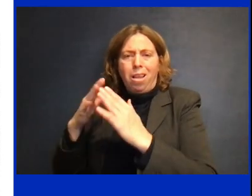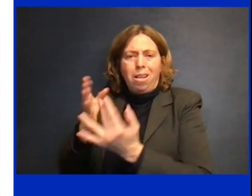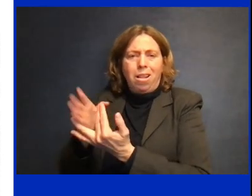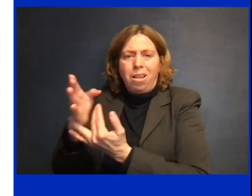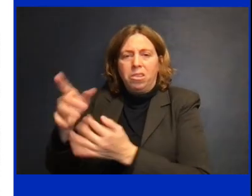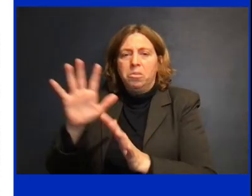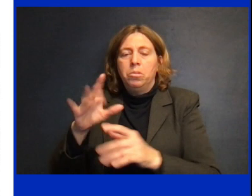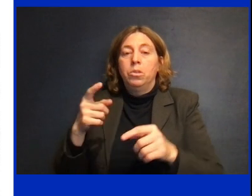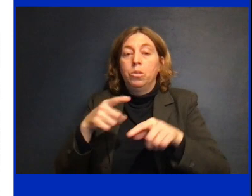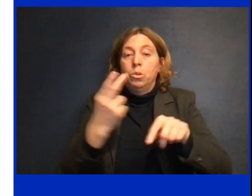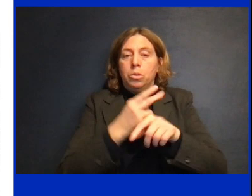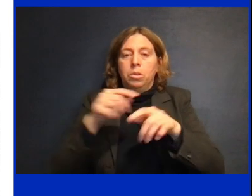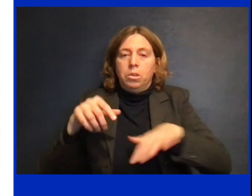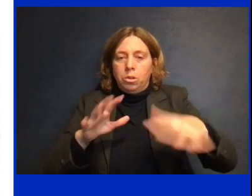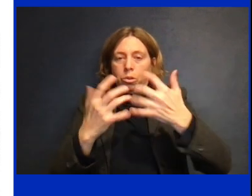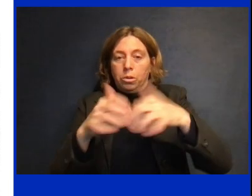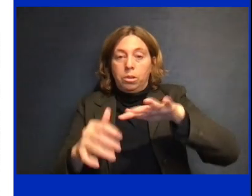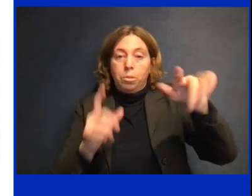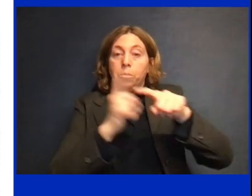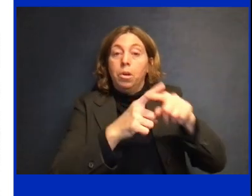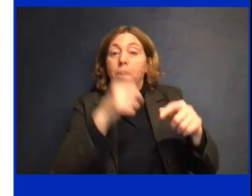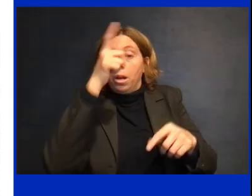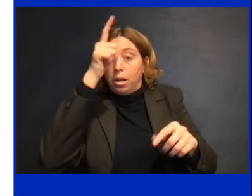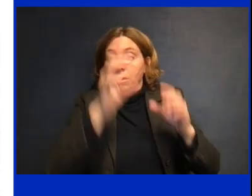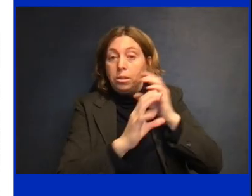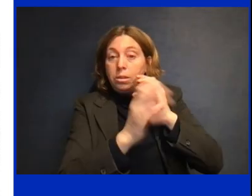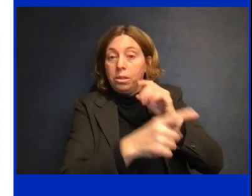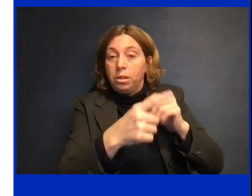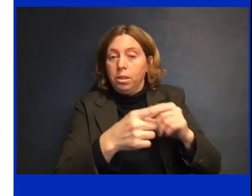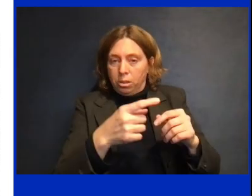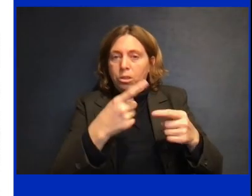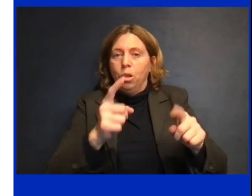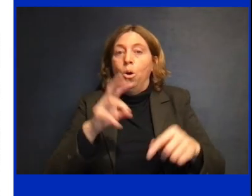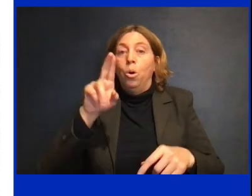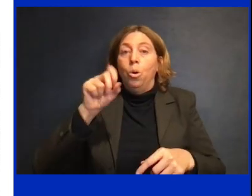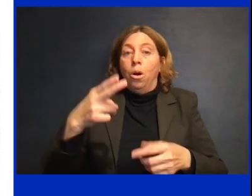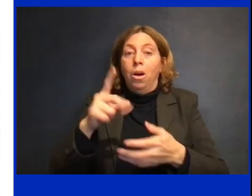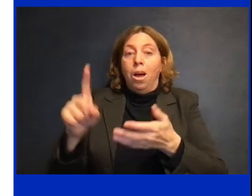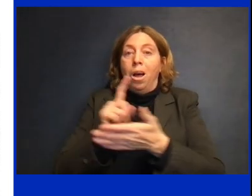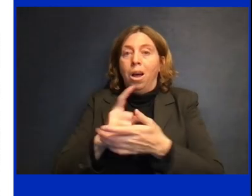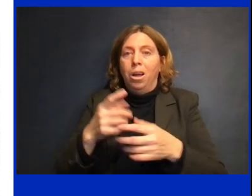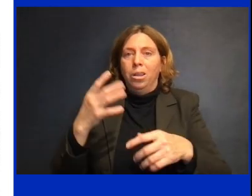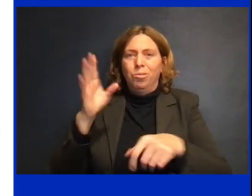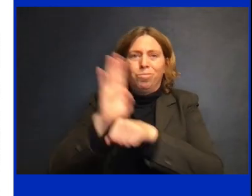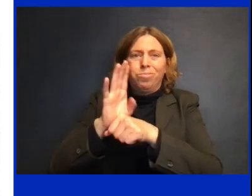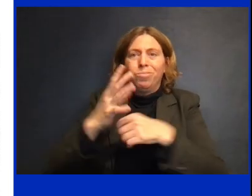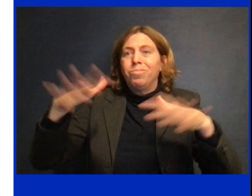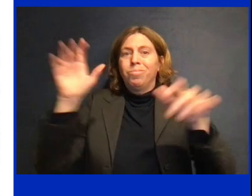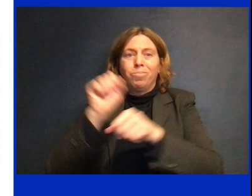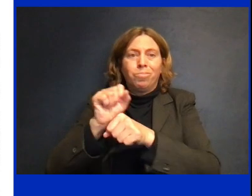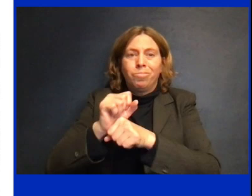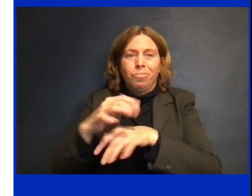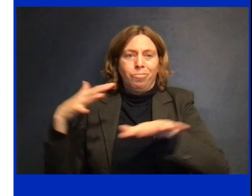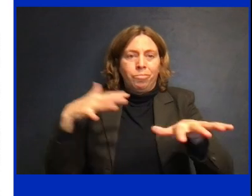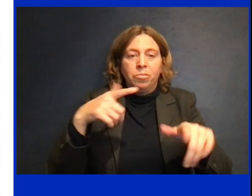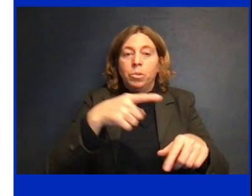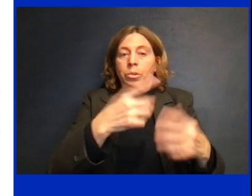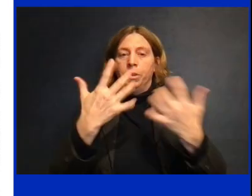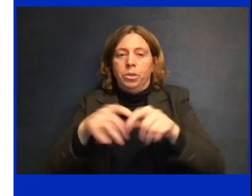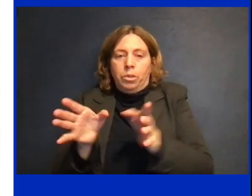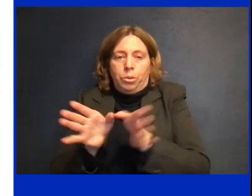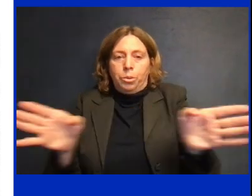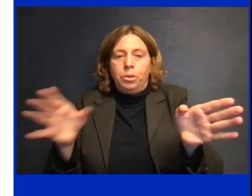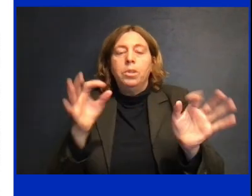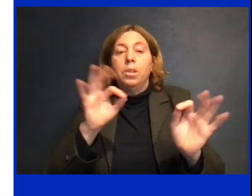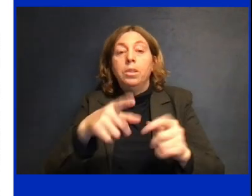thoroughfares and throughout the Lincoln Tunnel during rush hour. The storage and staging facility will serve as a temporary bus